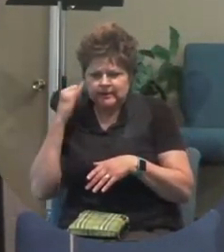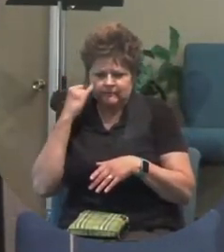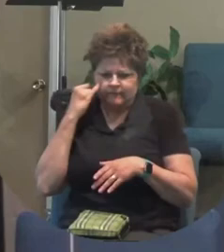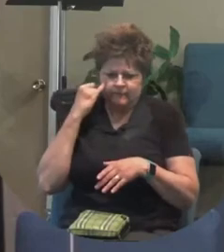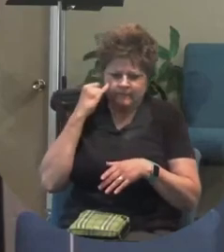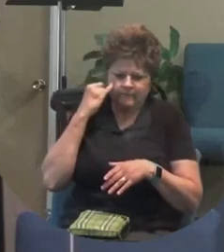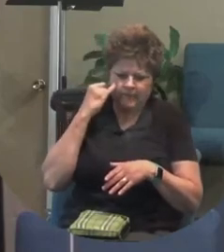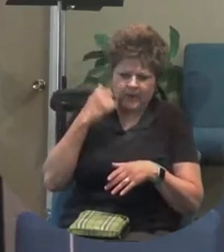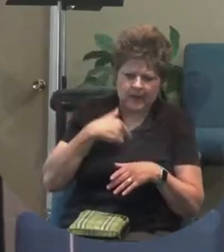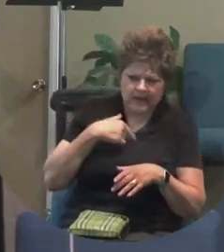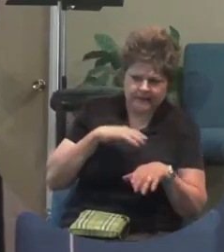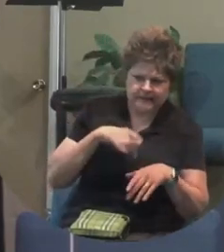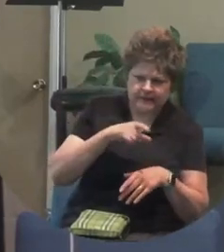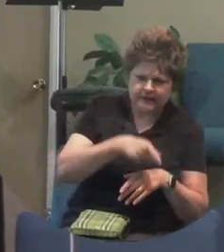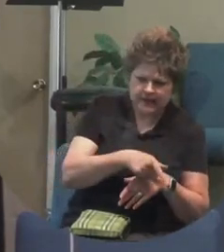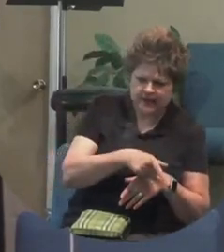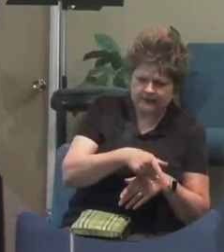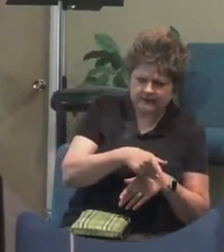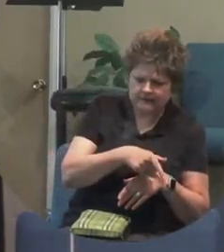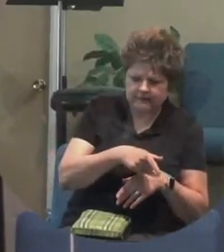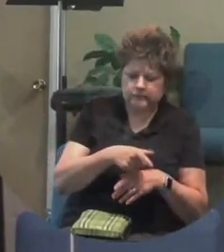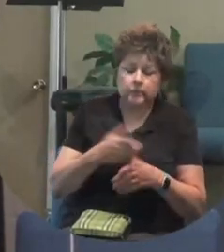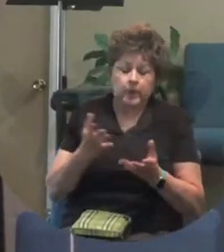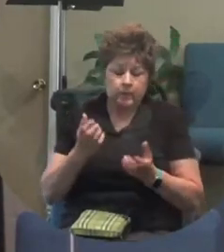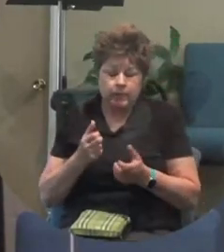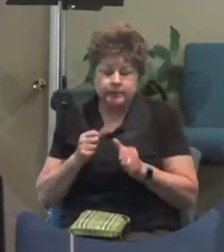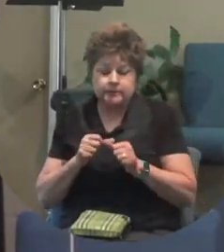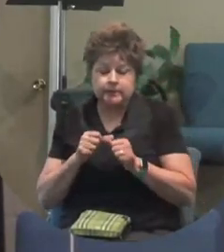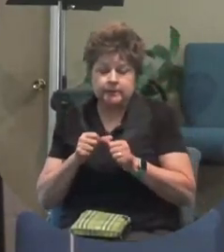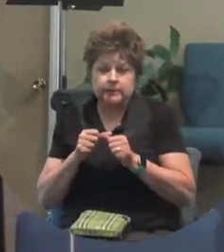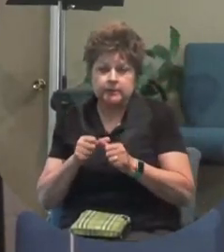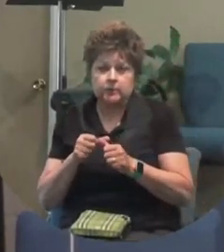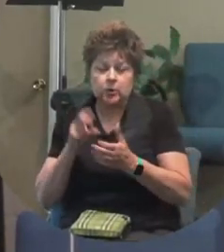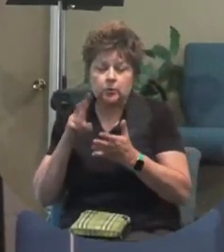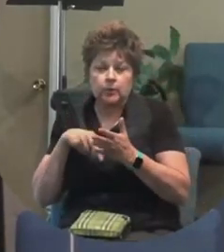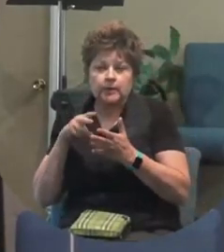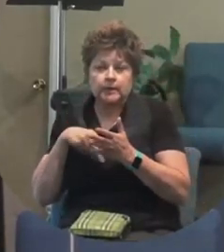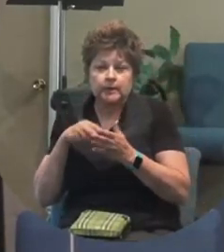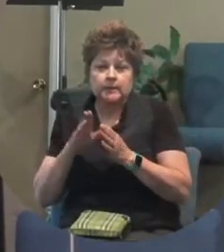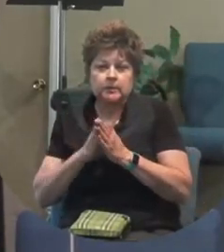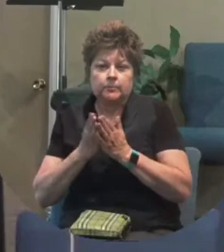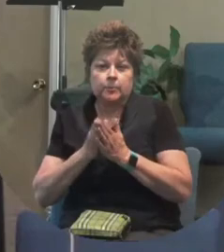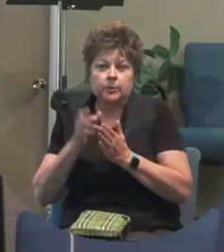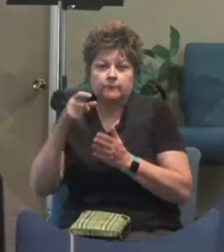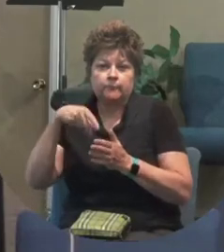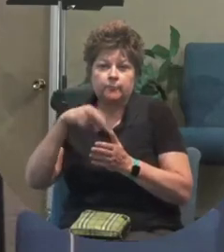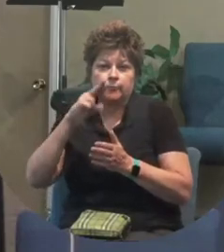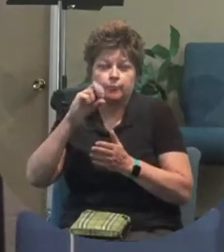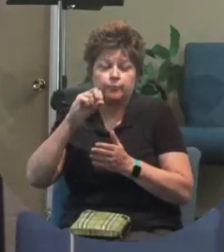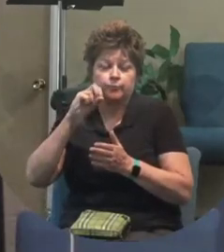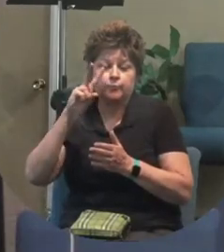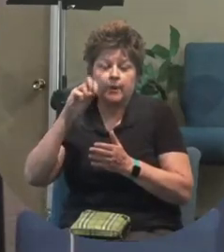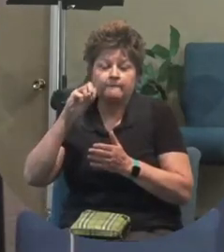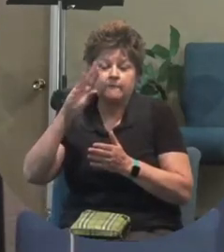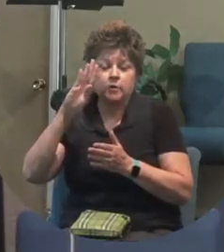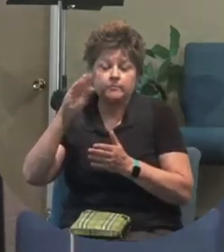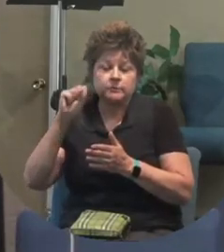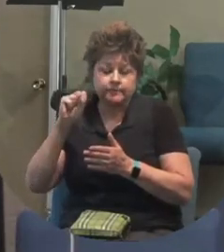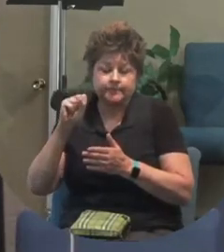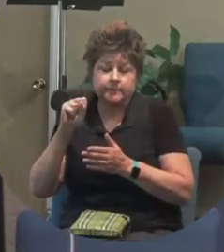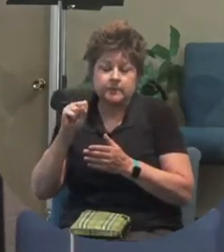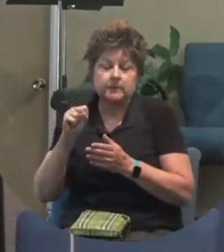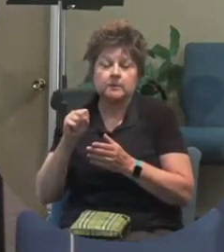that? So I want us to continue this morning looking at Proverbs, because the more I look at Proverbs chapter 3, the